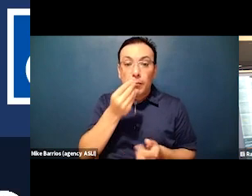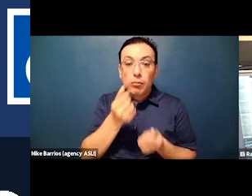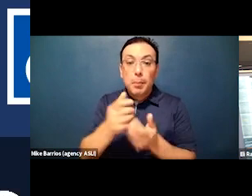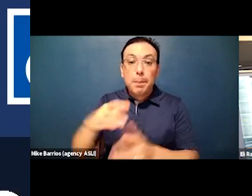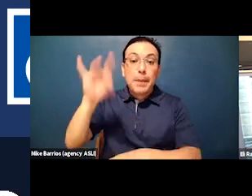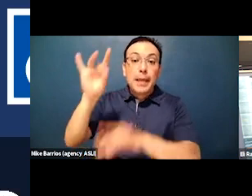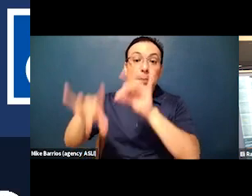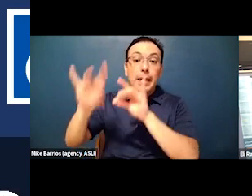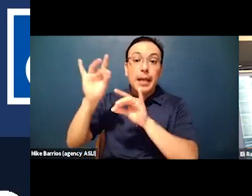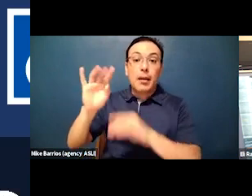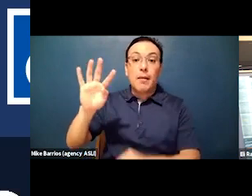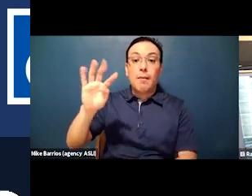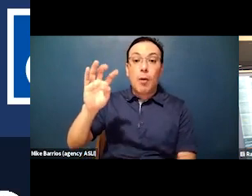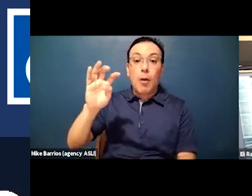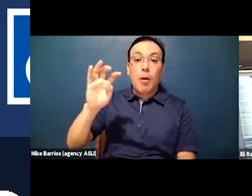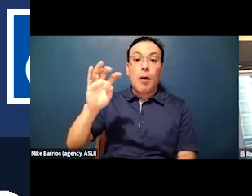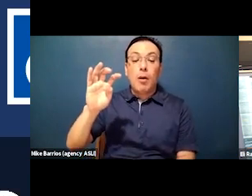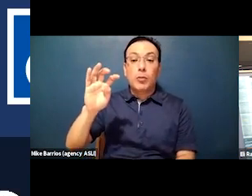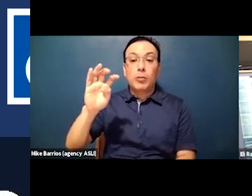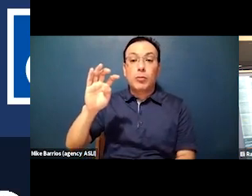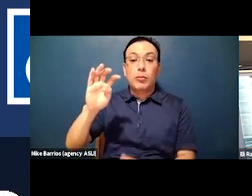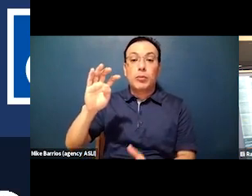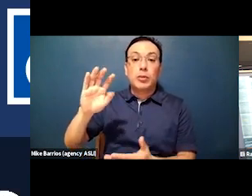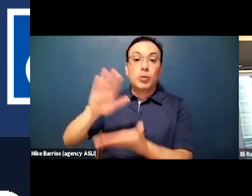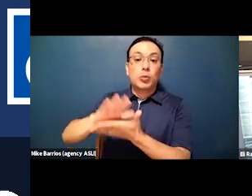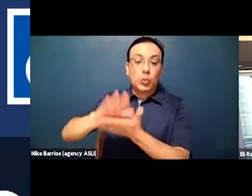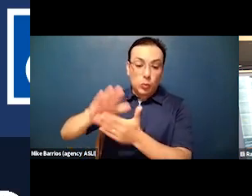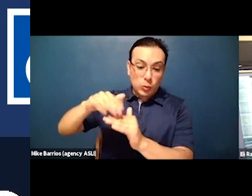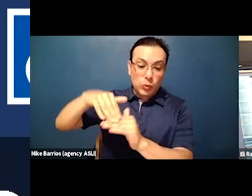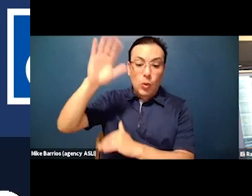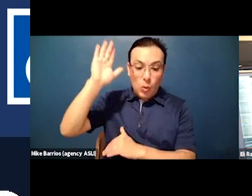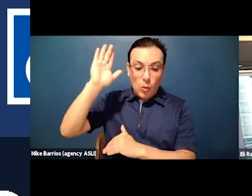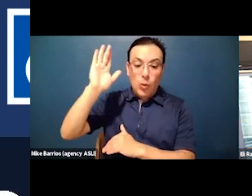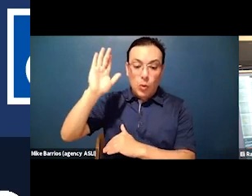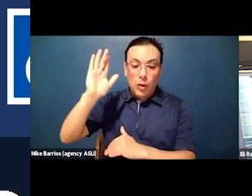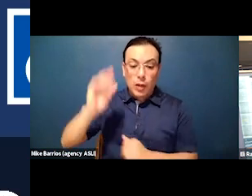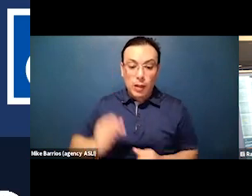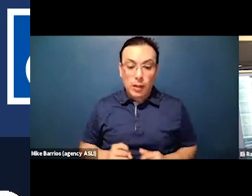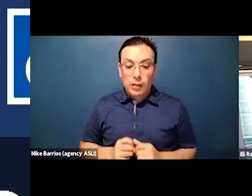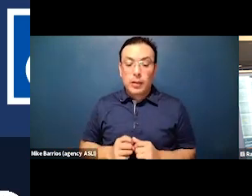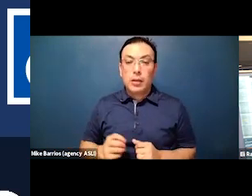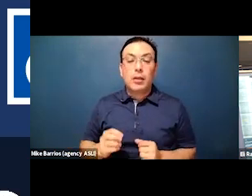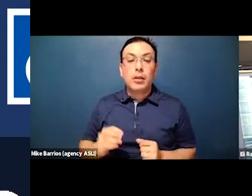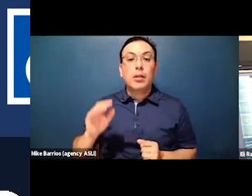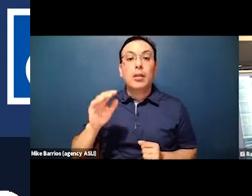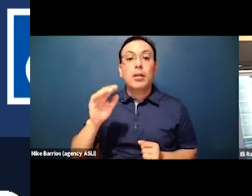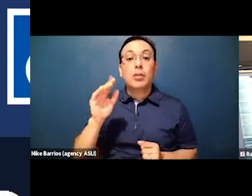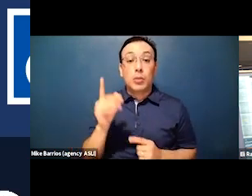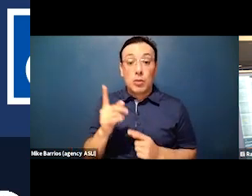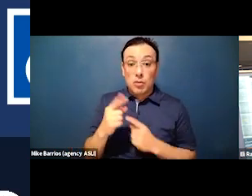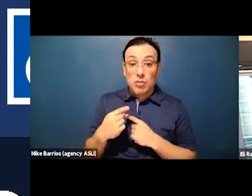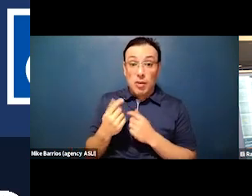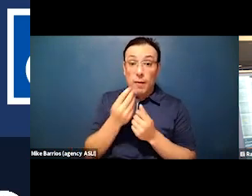Department of Education schools. We delivered, as a city, delivered 1 million meals